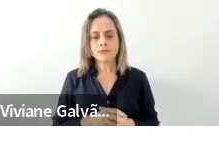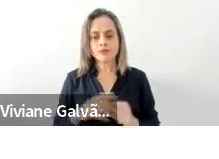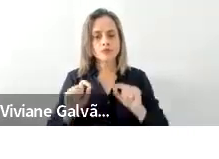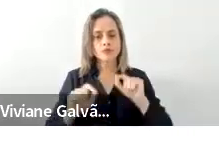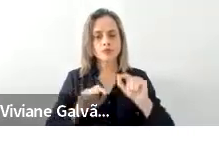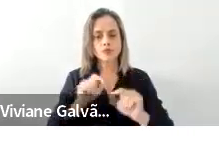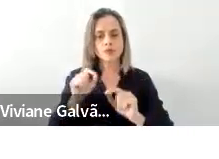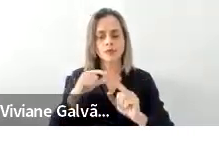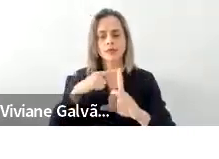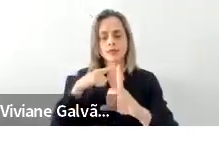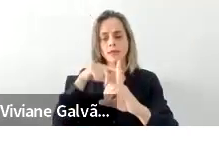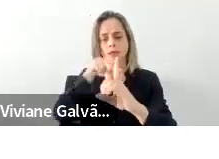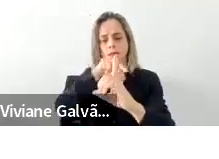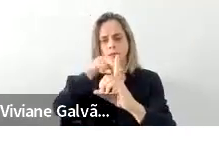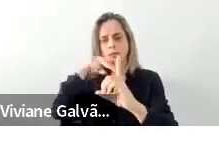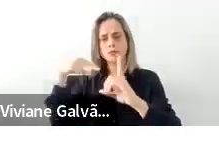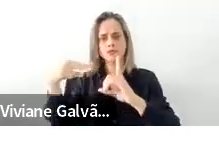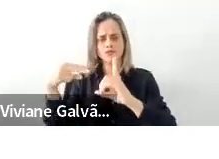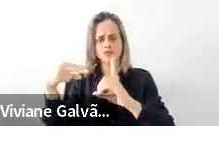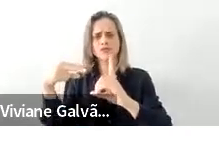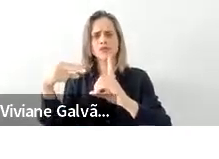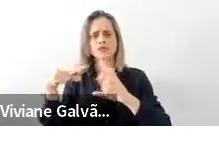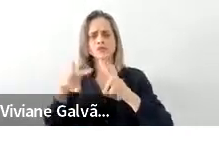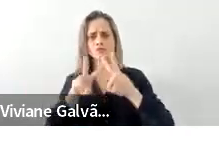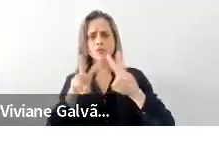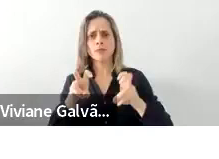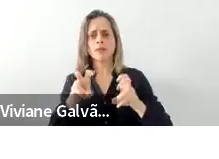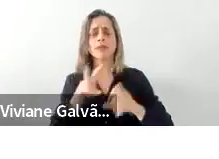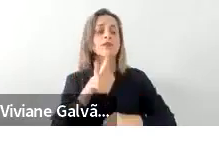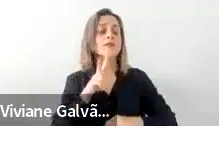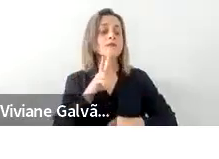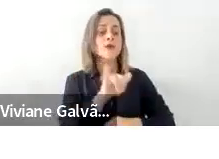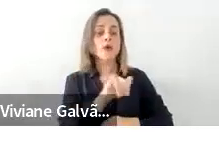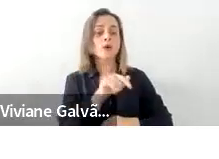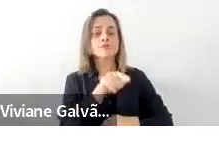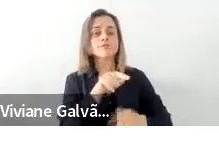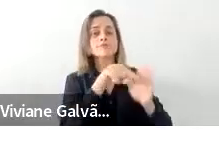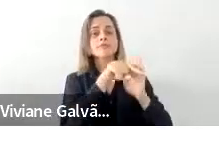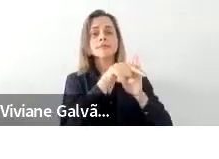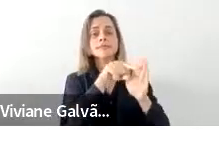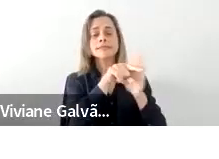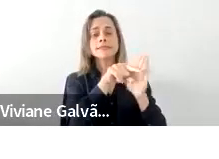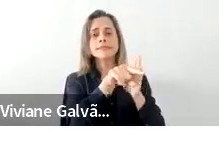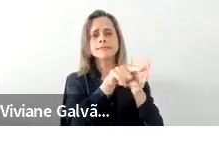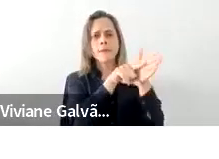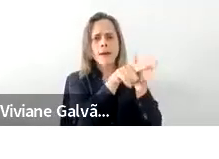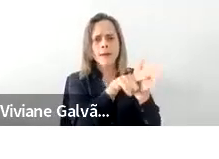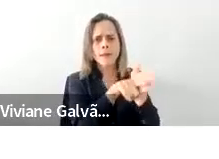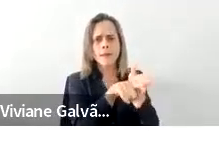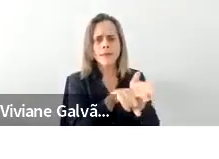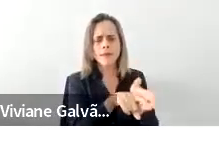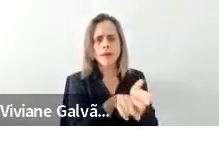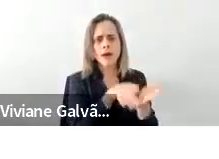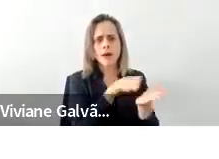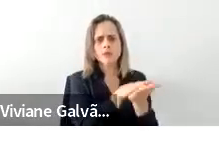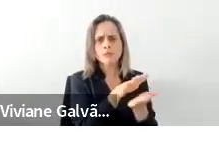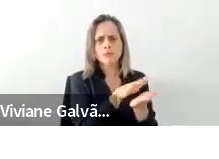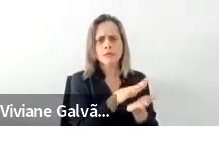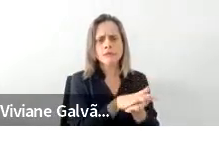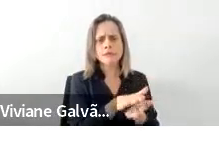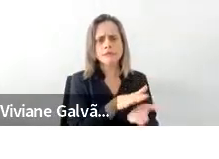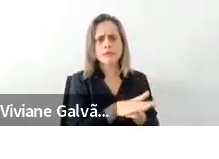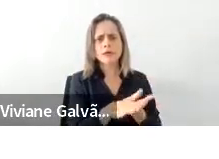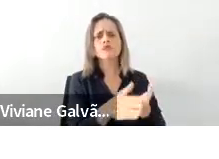Vygotsky's contribution, its fundamental assumptions, positions, orientation, practical application,